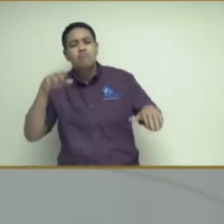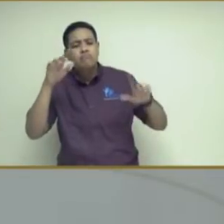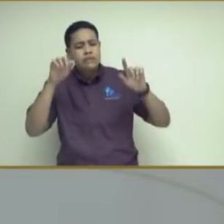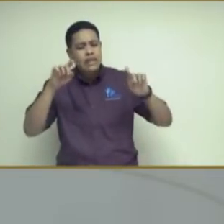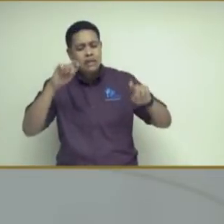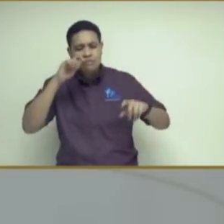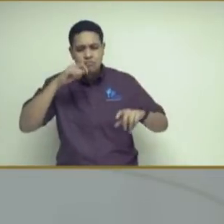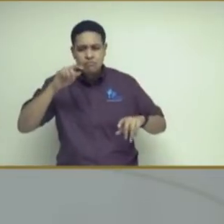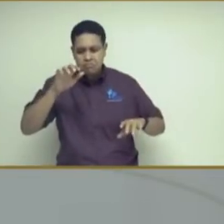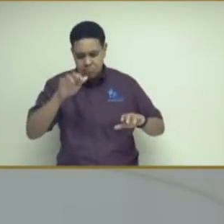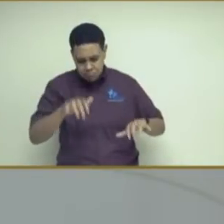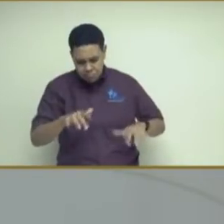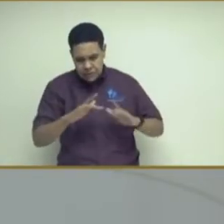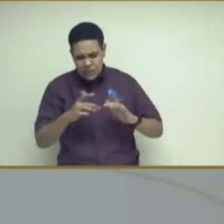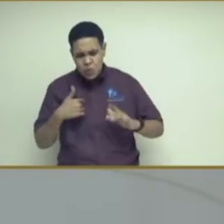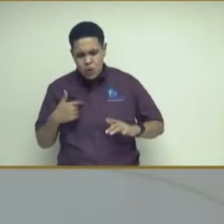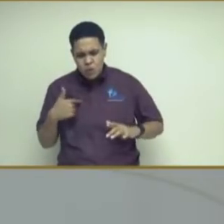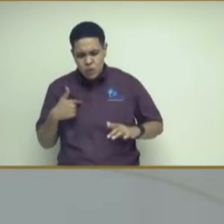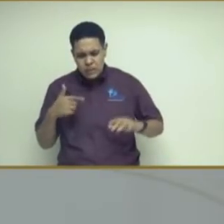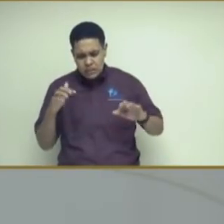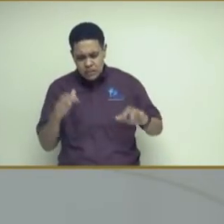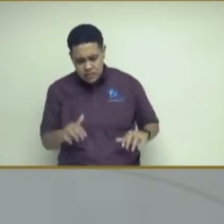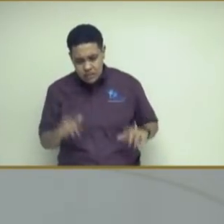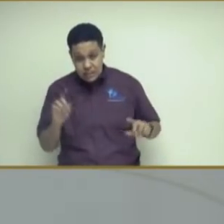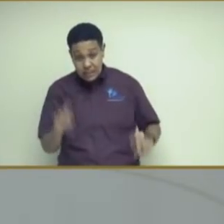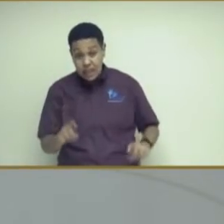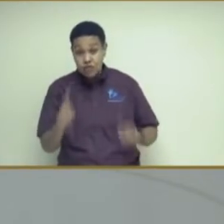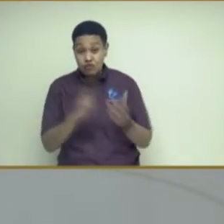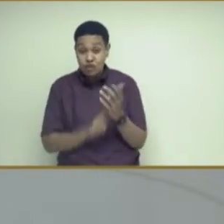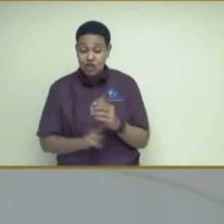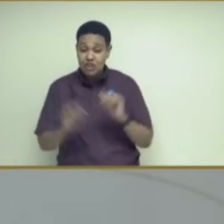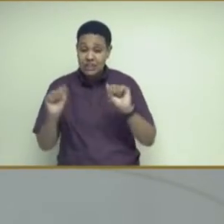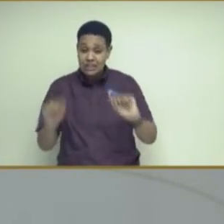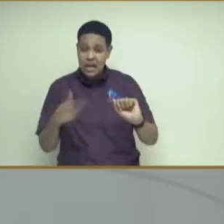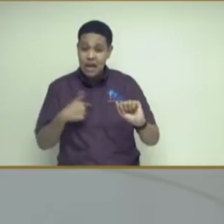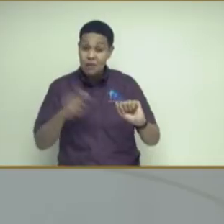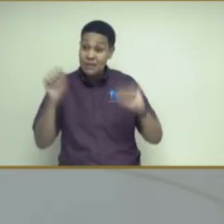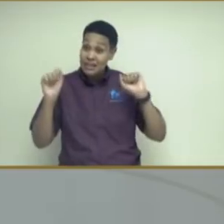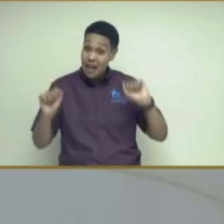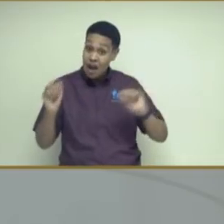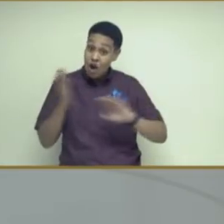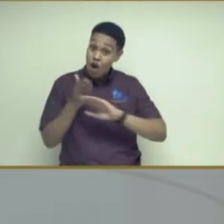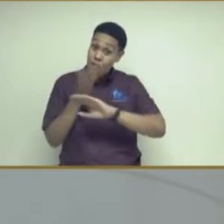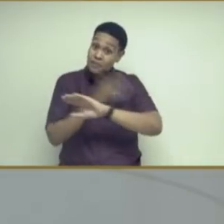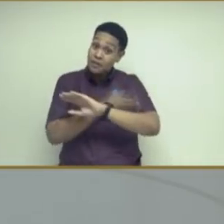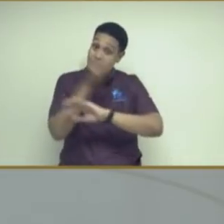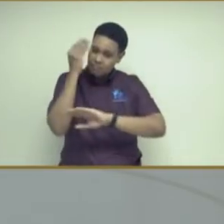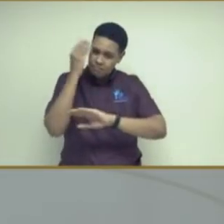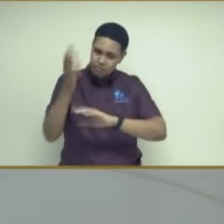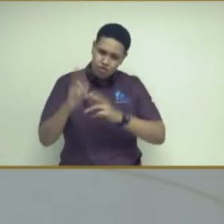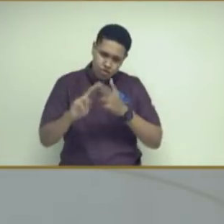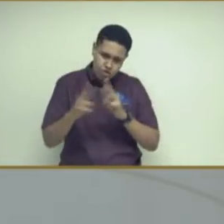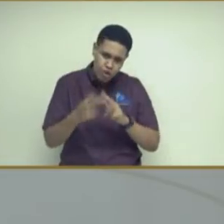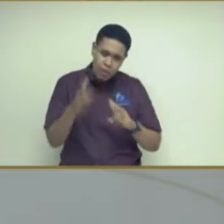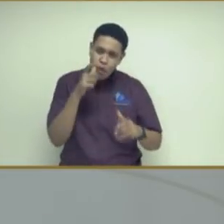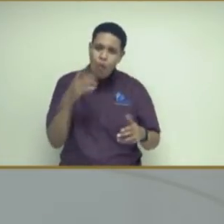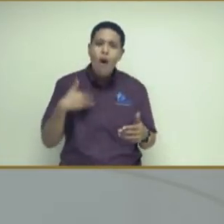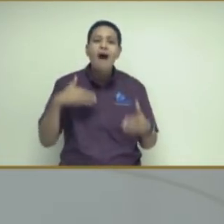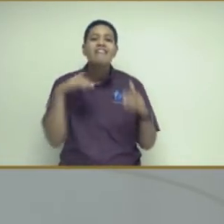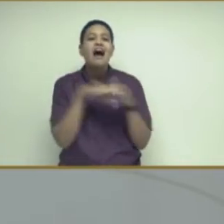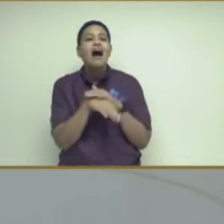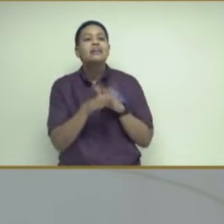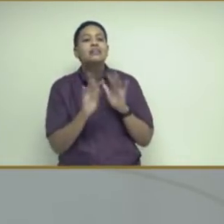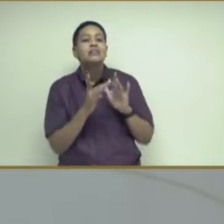website, and register to be tested. As soon as we are able, we will provide an update as to the numbers that have accessed